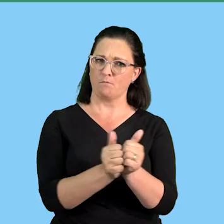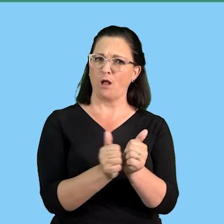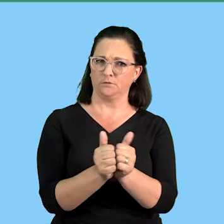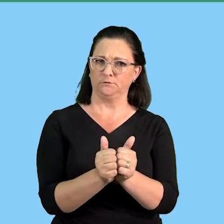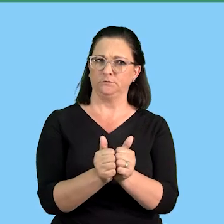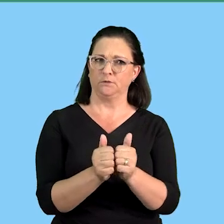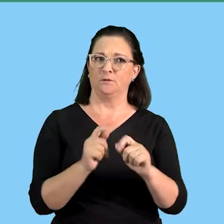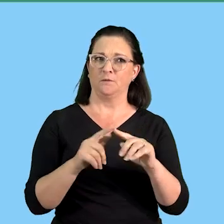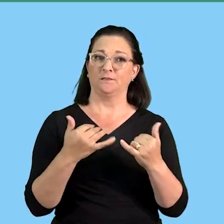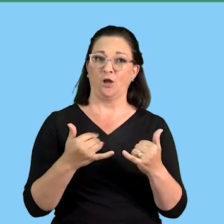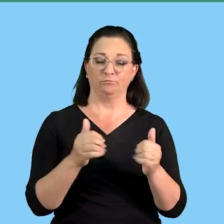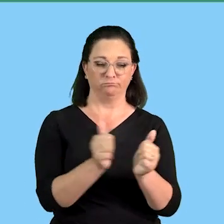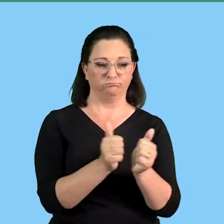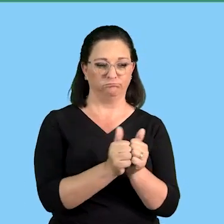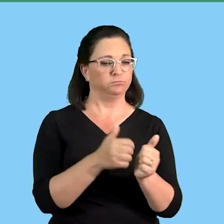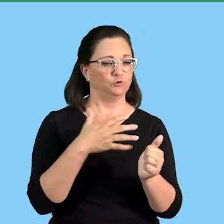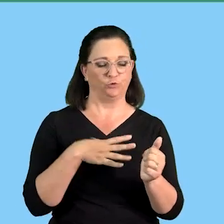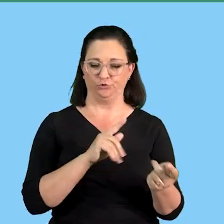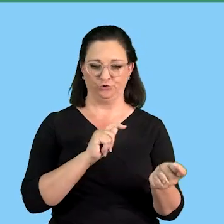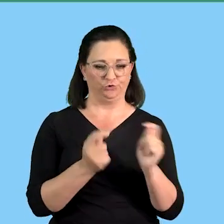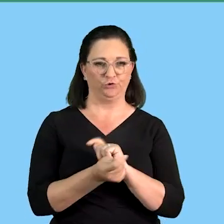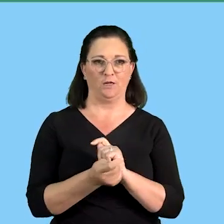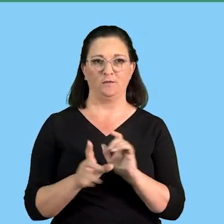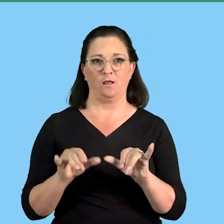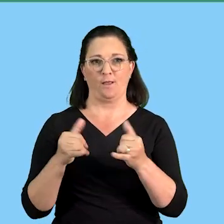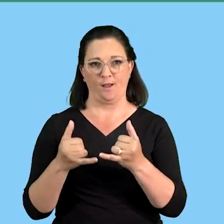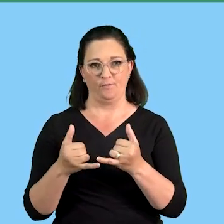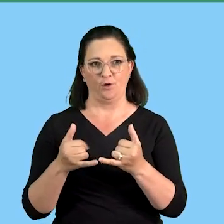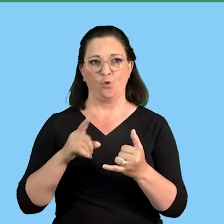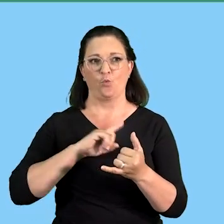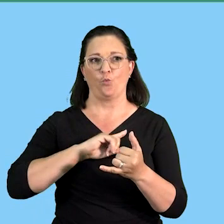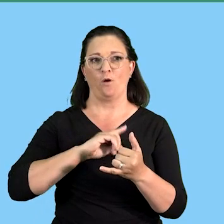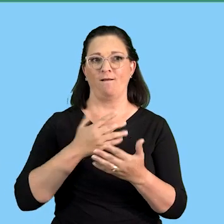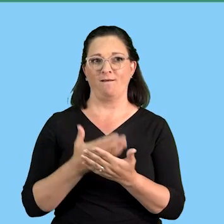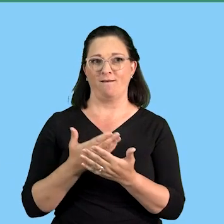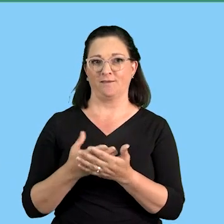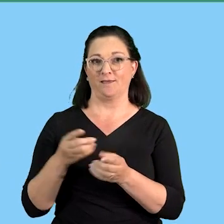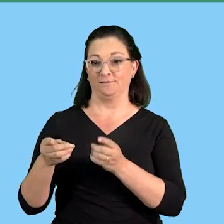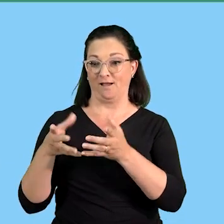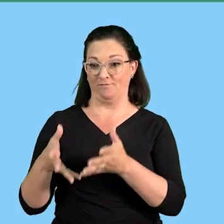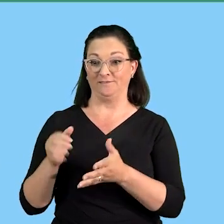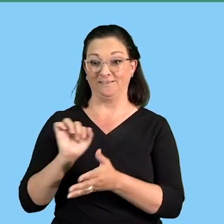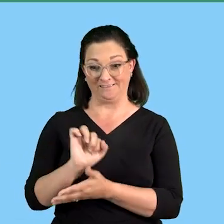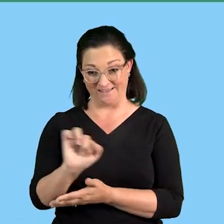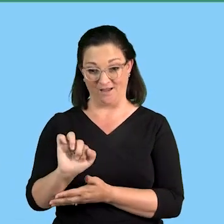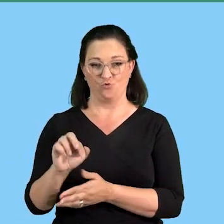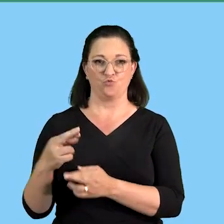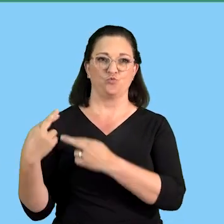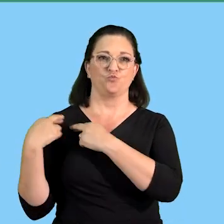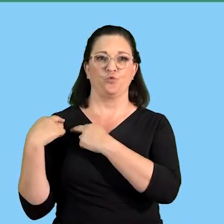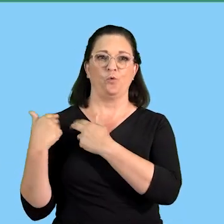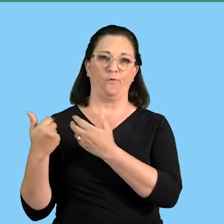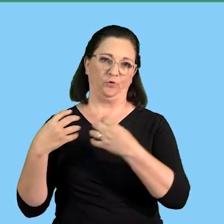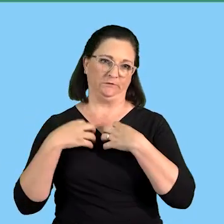the partners want to change now to a company that holds the directors responsible for